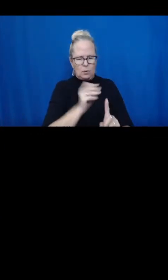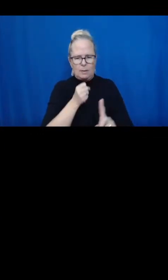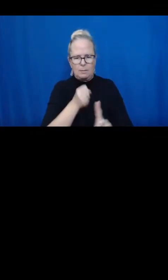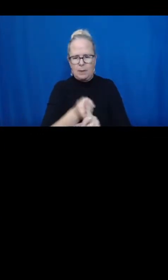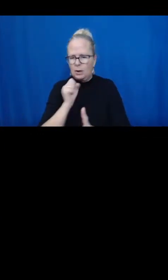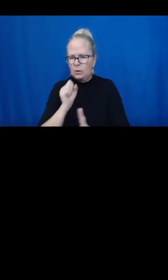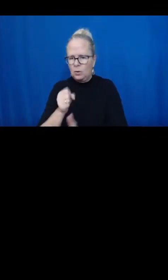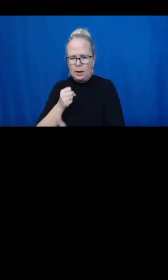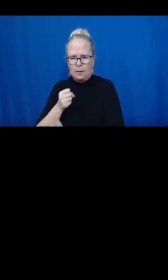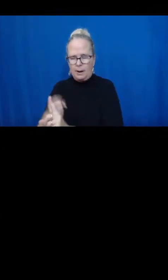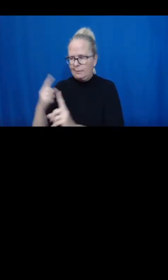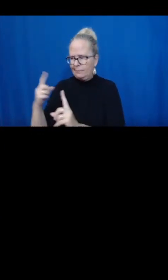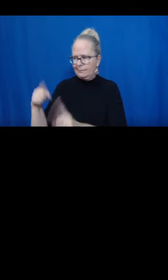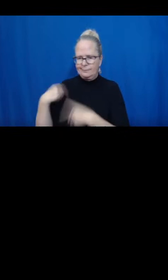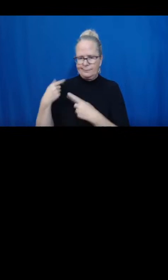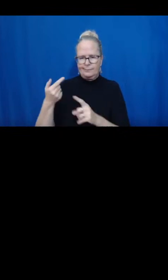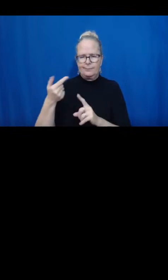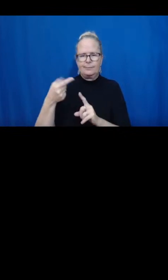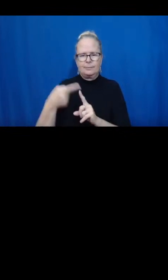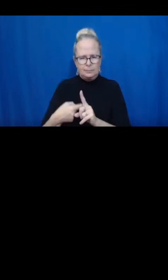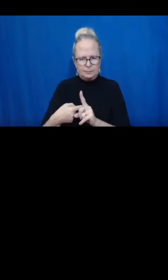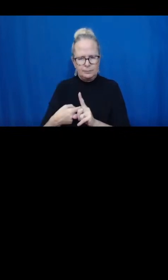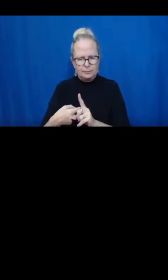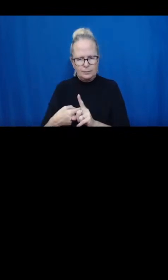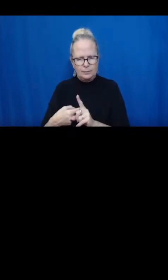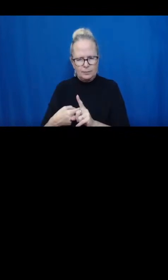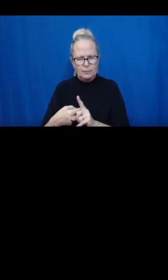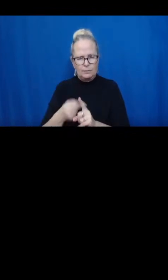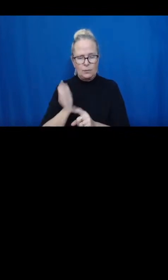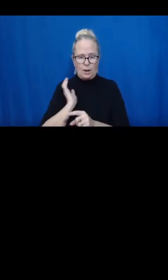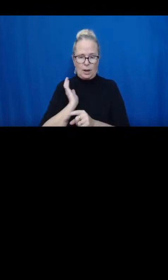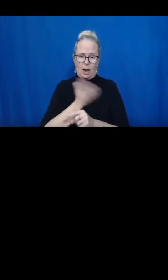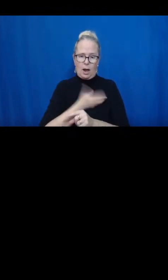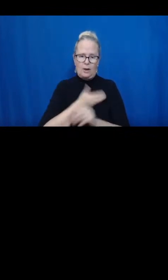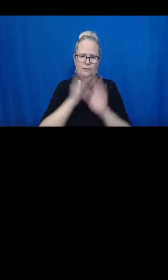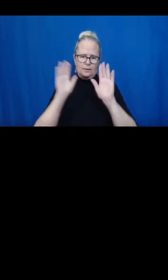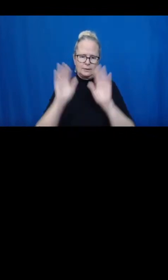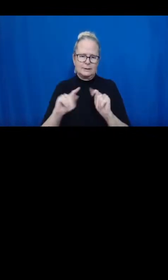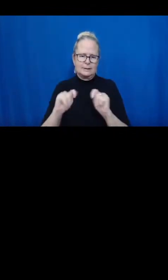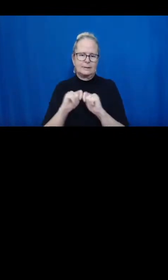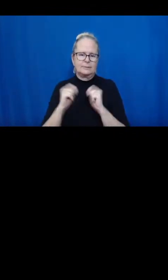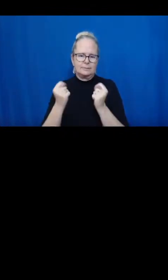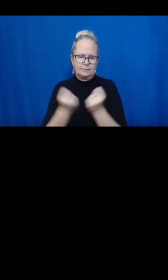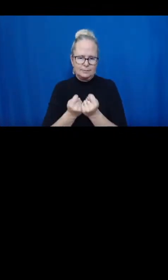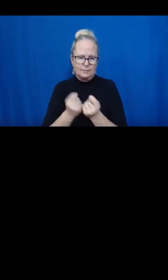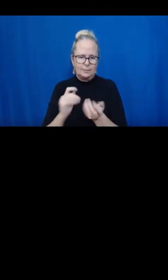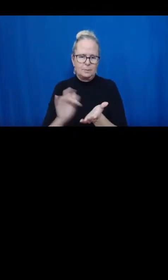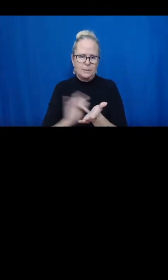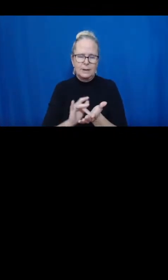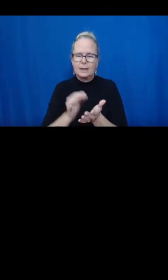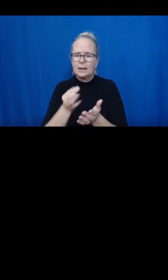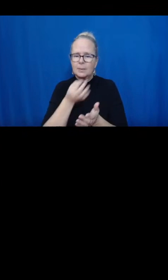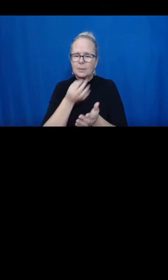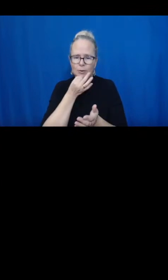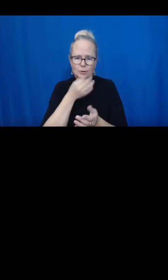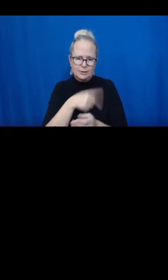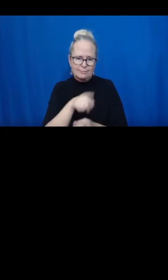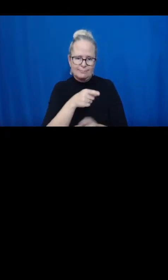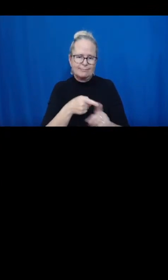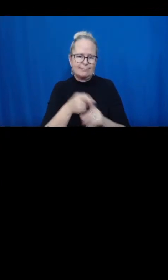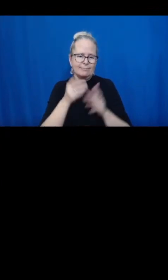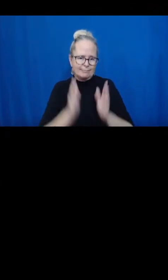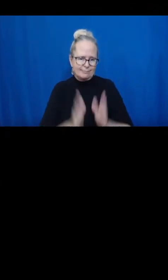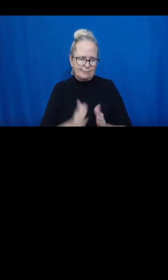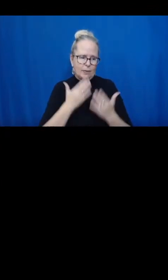much. Your time is beyond valuable every day, but particularly at this moment when risks